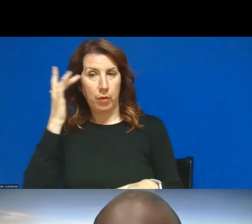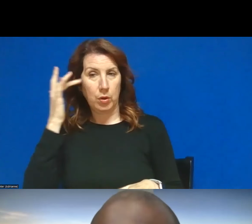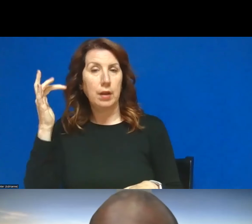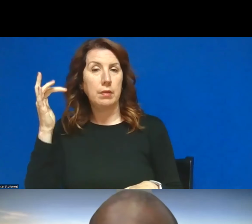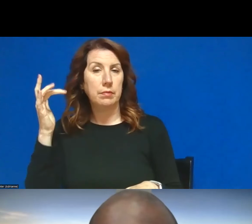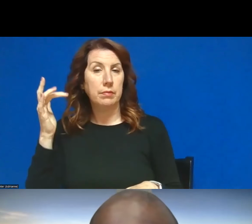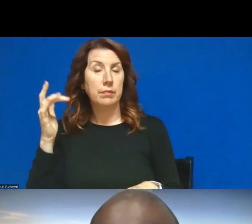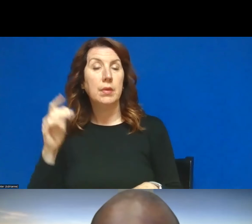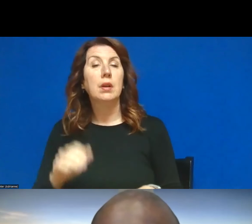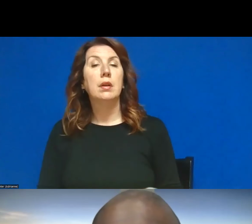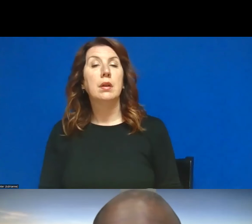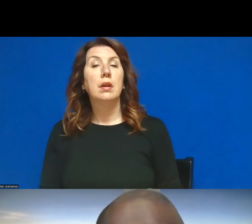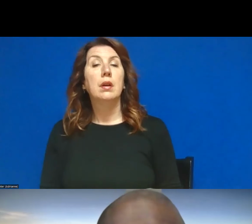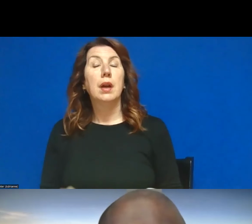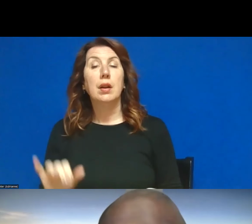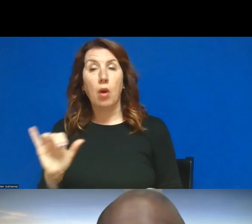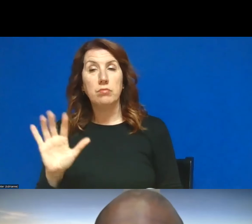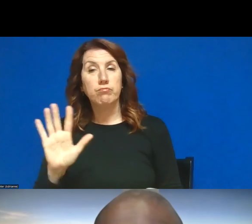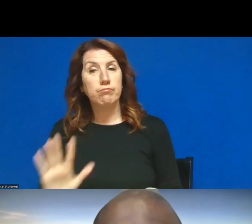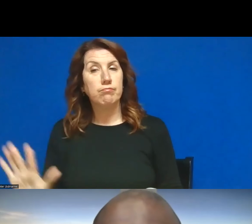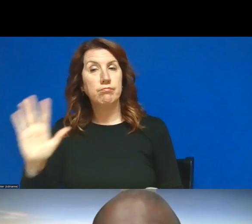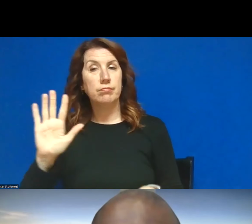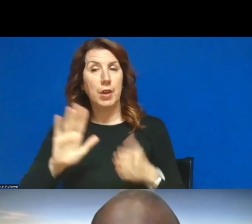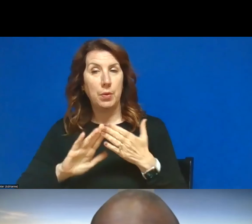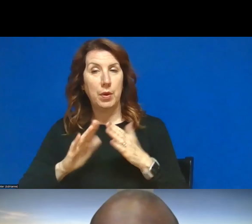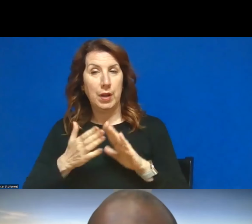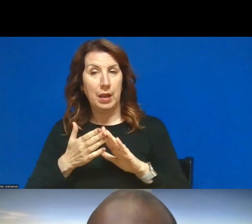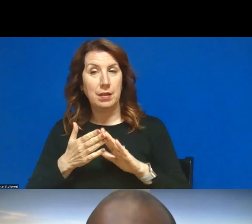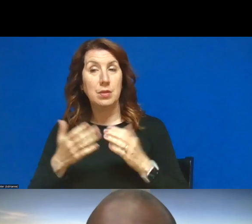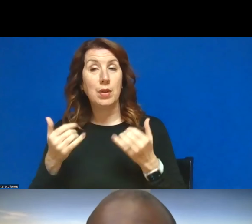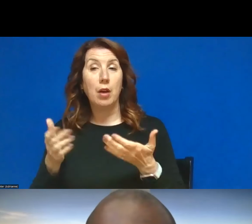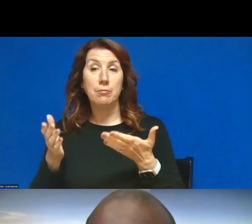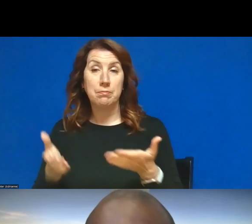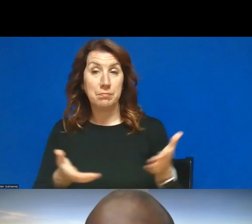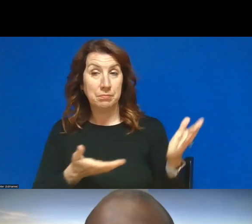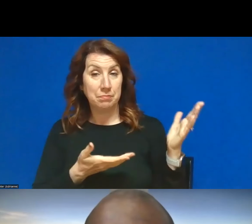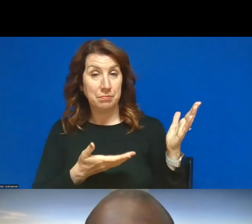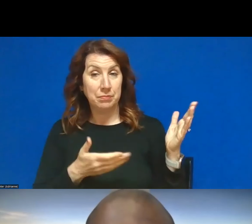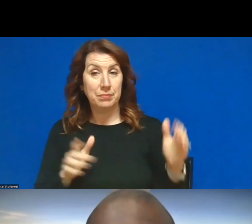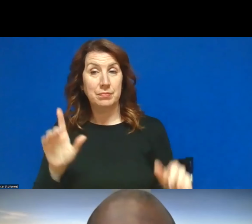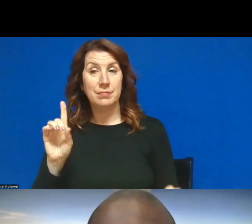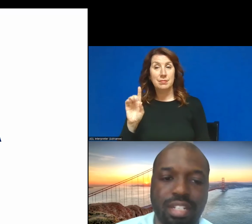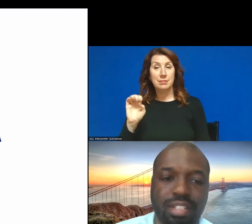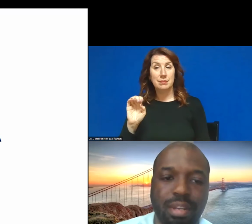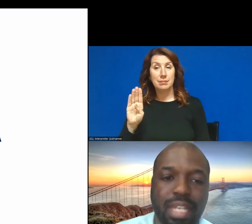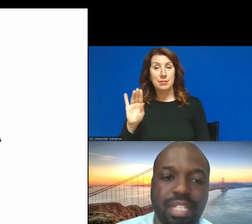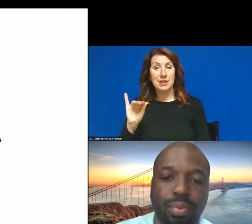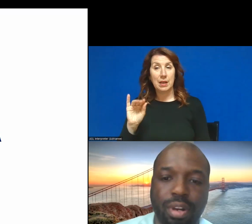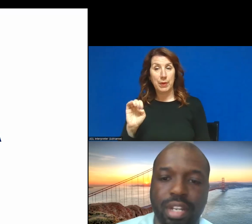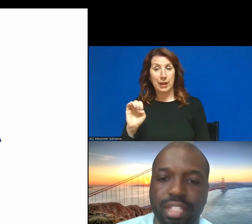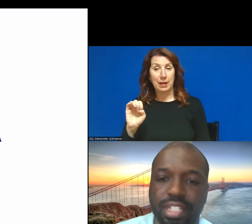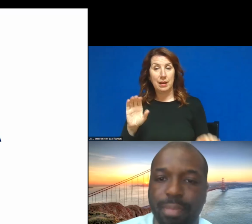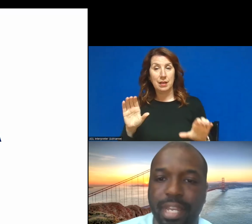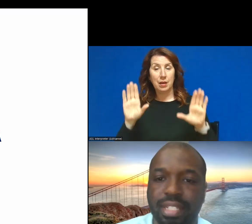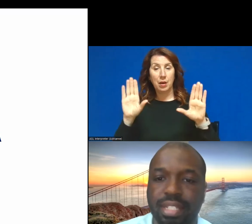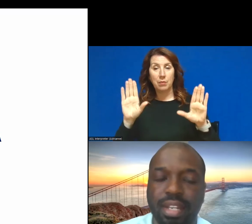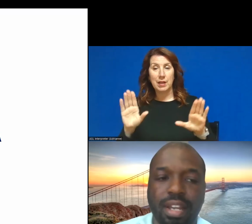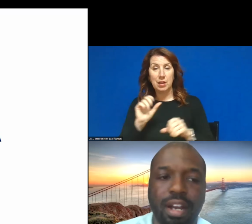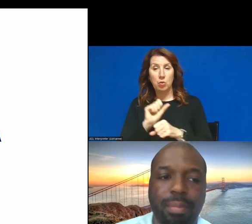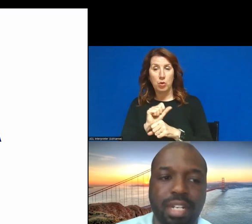and also just throughout the disability community. But I'm gonna hand it off to Debbie, who has done amazing work in